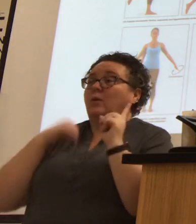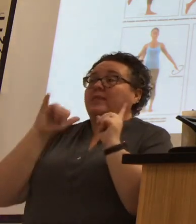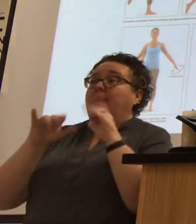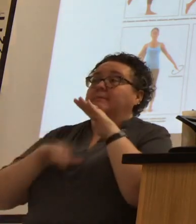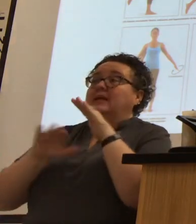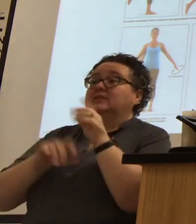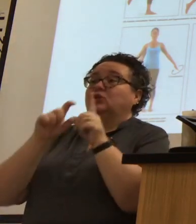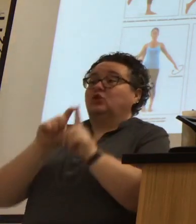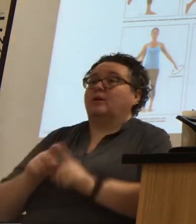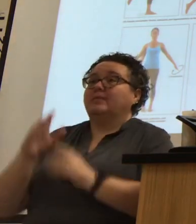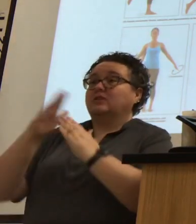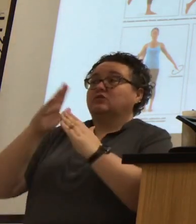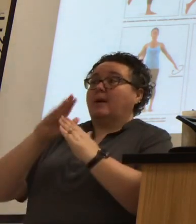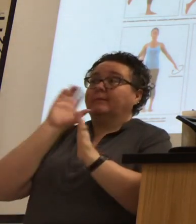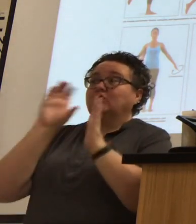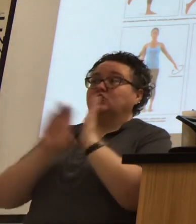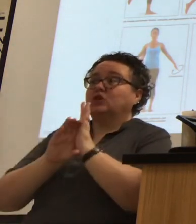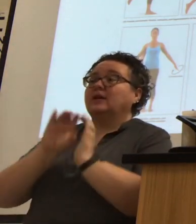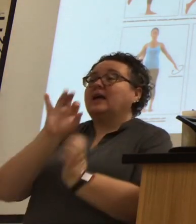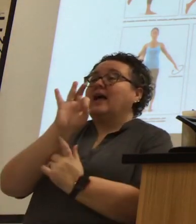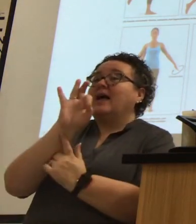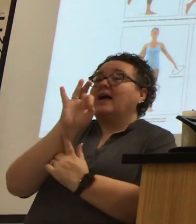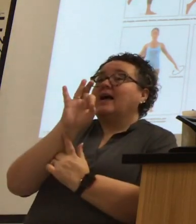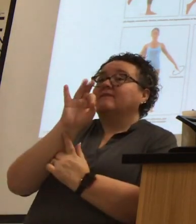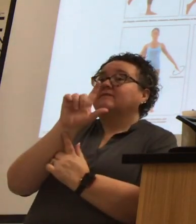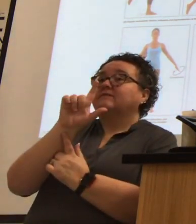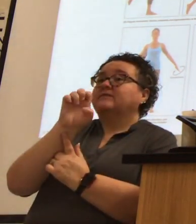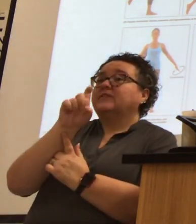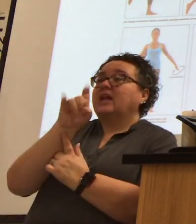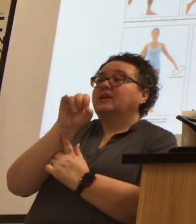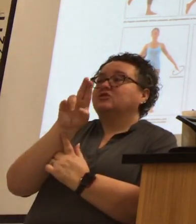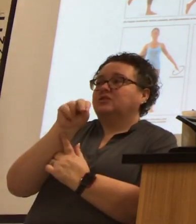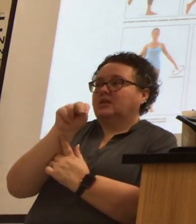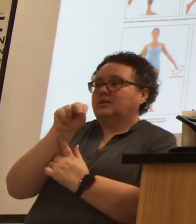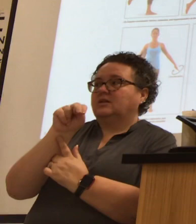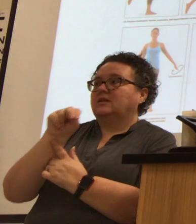top pictures is flexion extension.